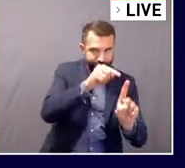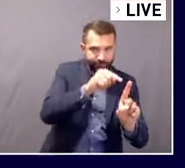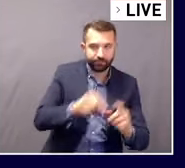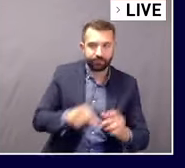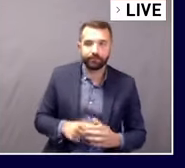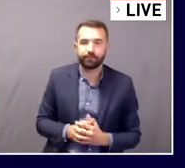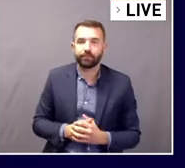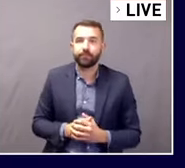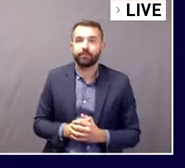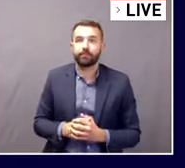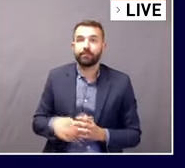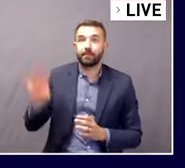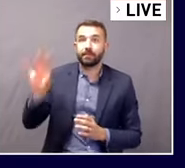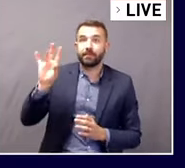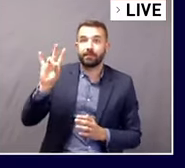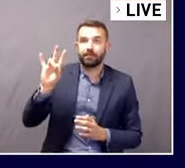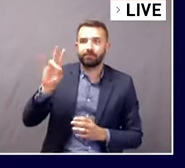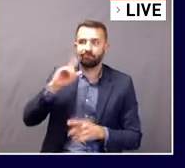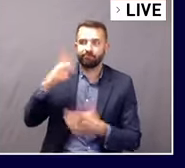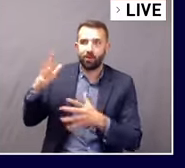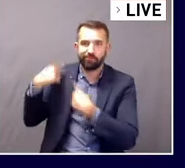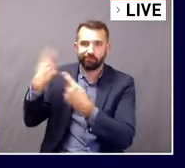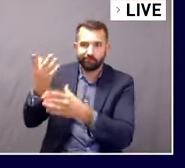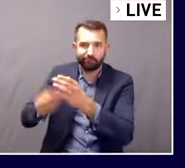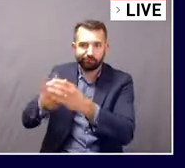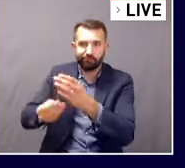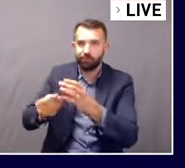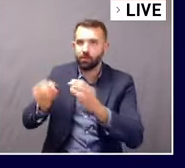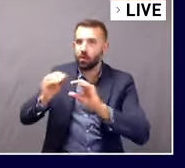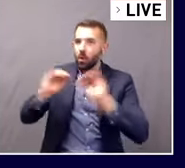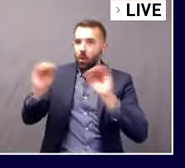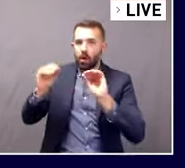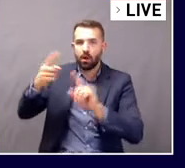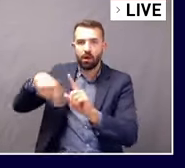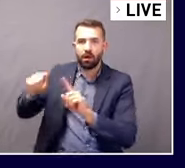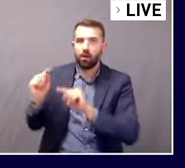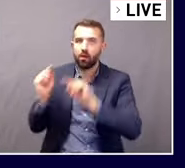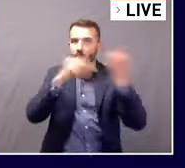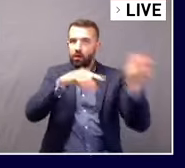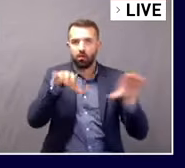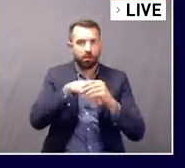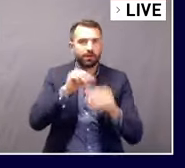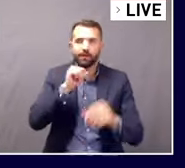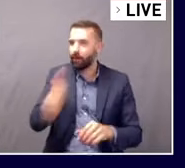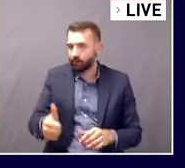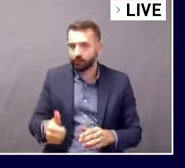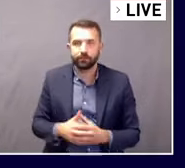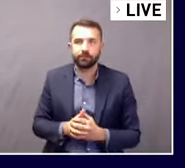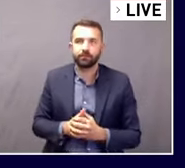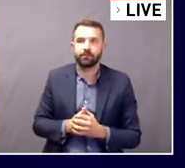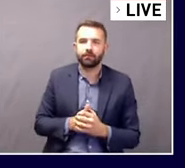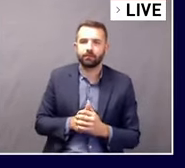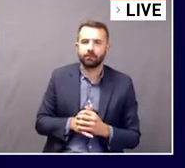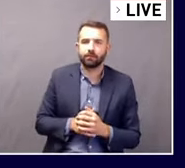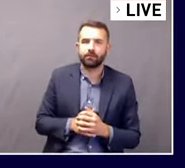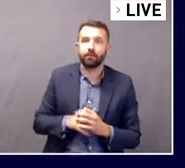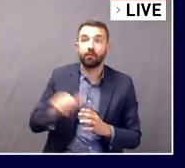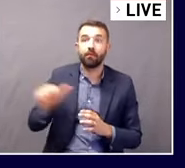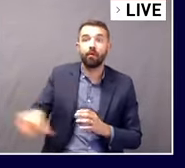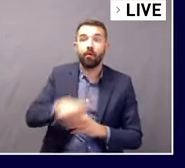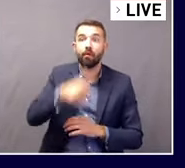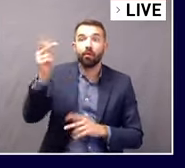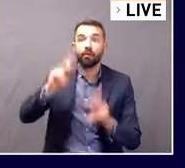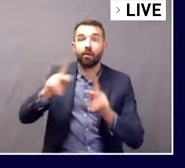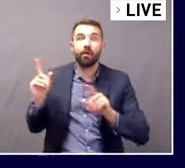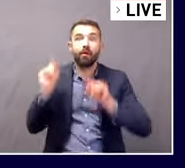or the reception itself. These are all individuals who got COVID from somebody who was at the wedding or somebody who got it from somebody else